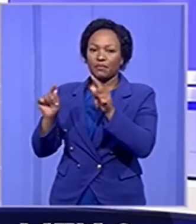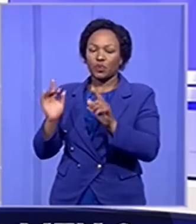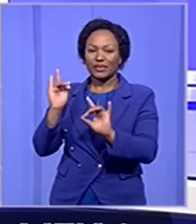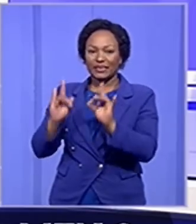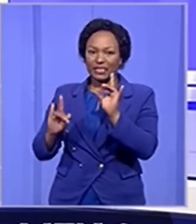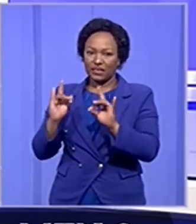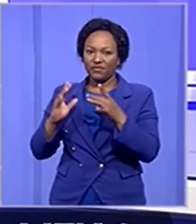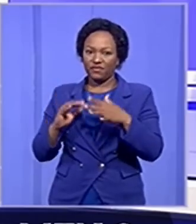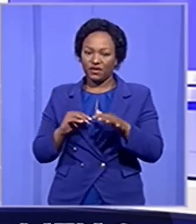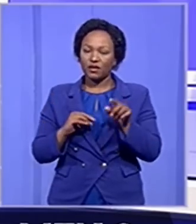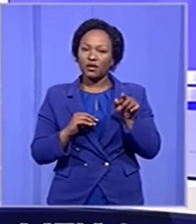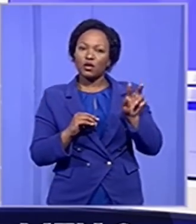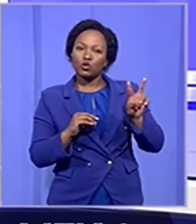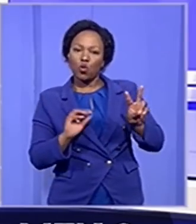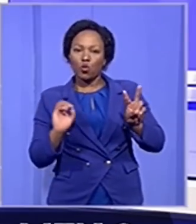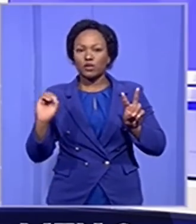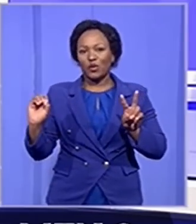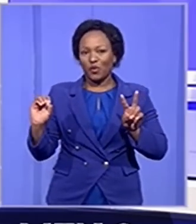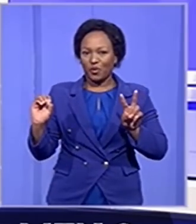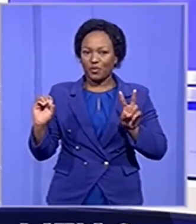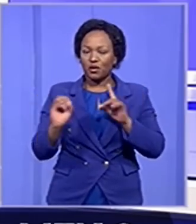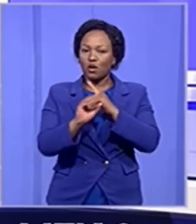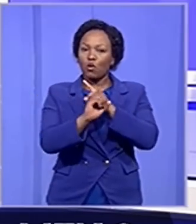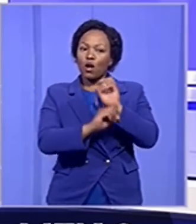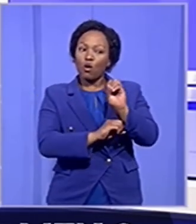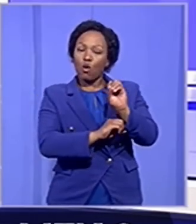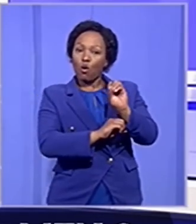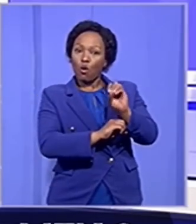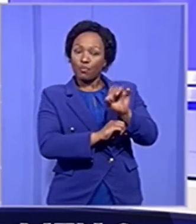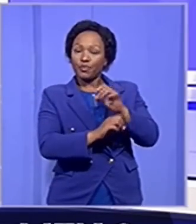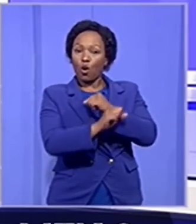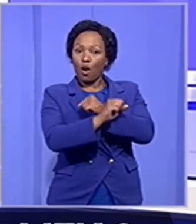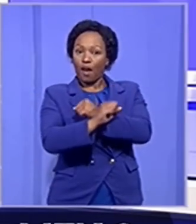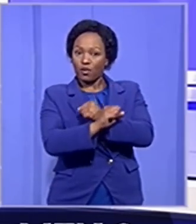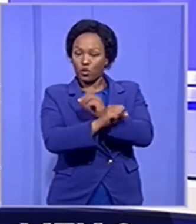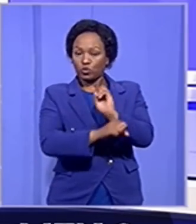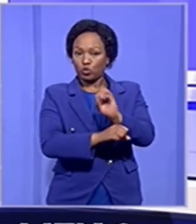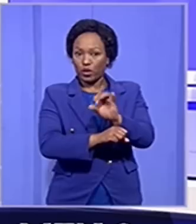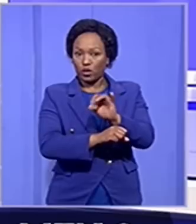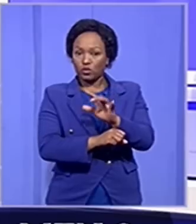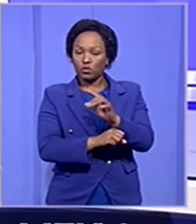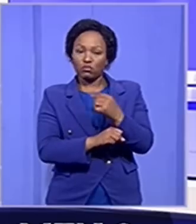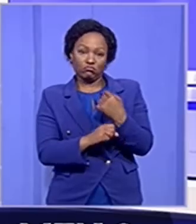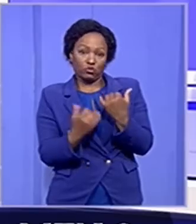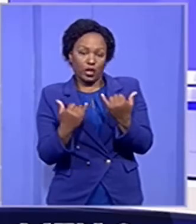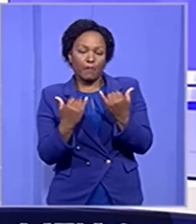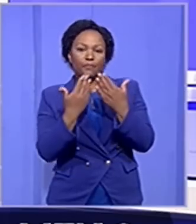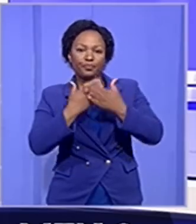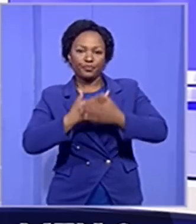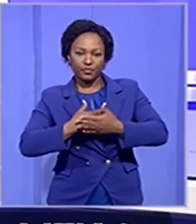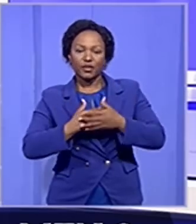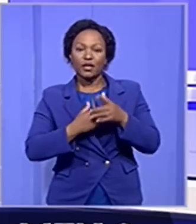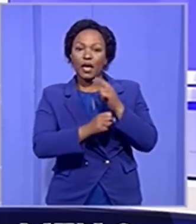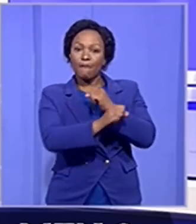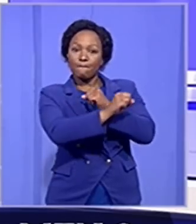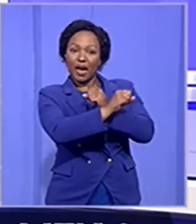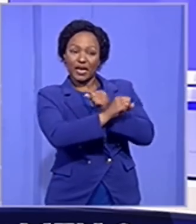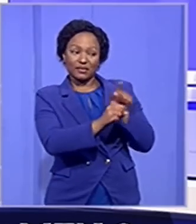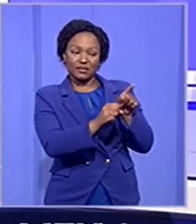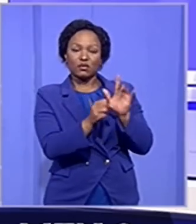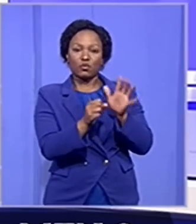City ka dino di le 2-0 kwa Orlando Stadium kwa Soweto go sa le gale thapama eno. Mabaka-baka ba tlile